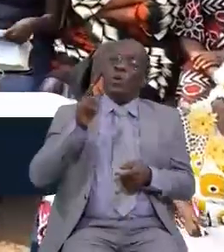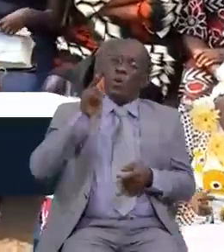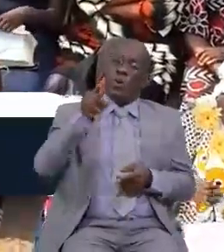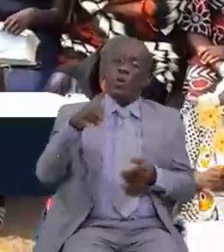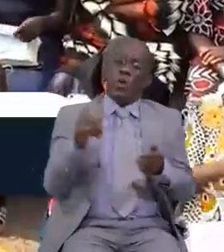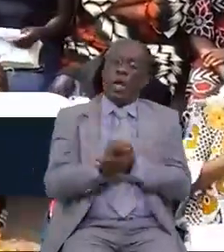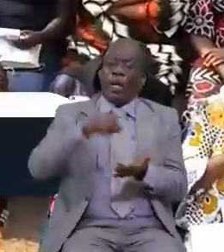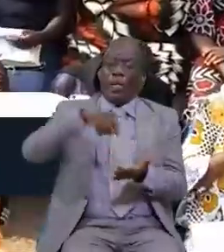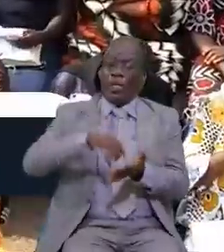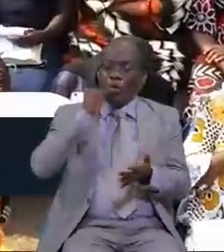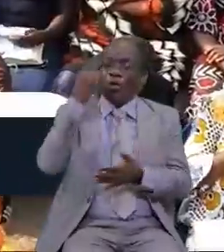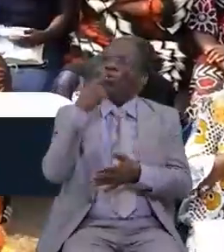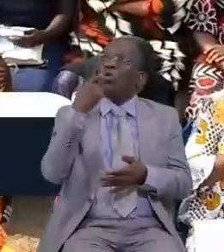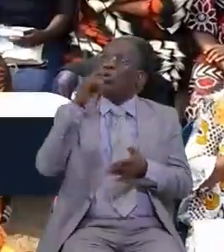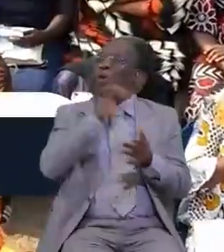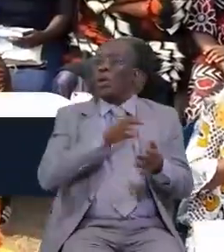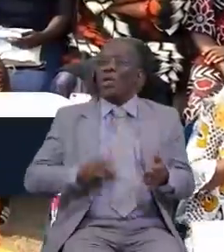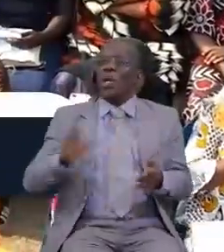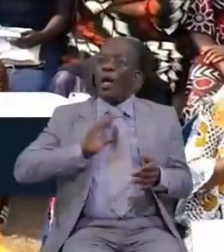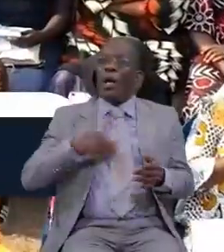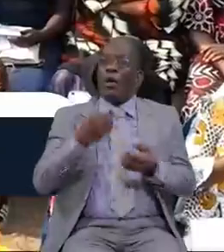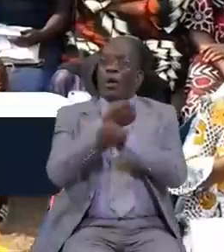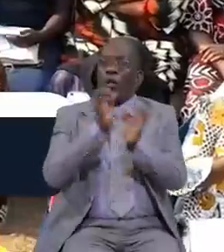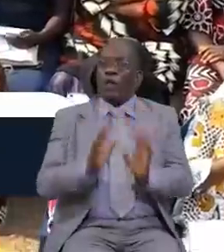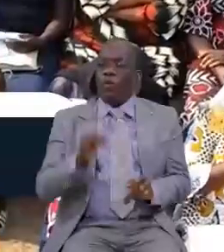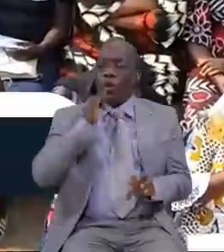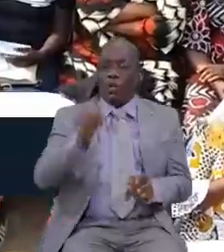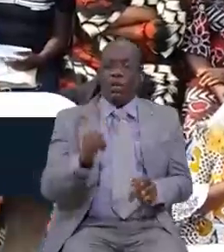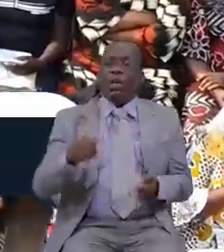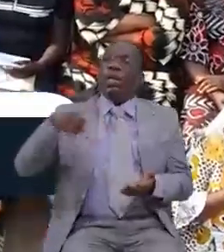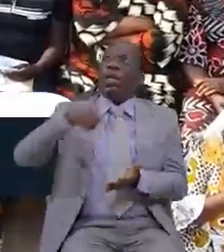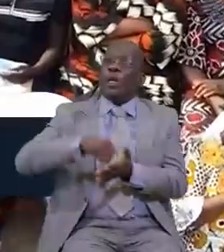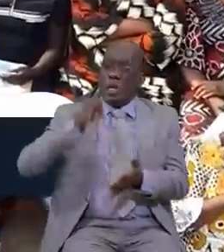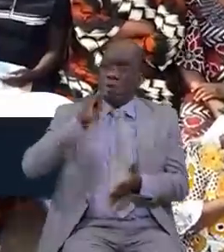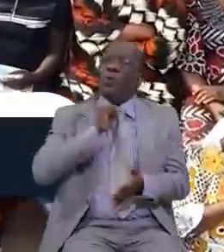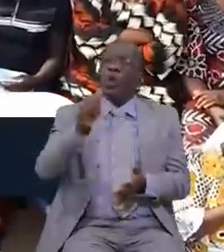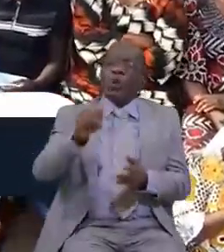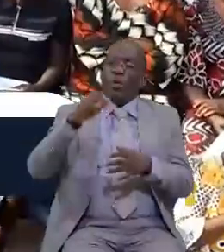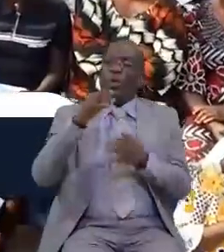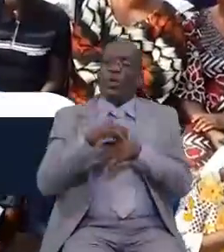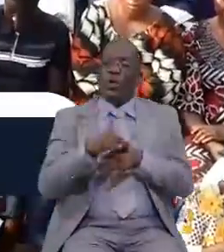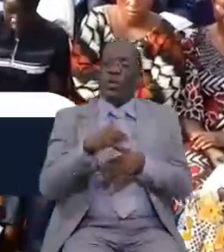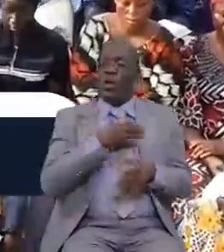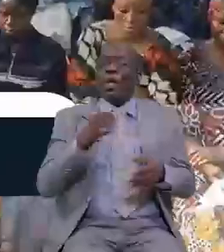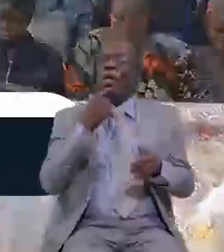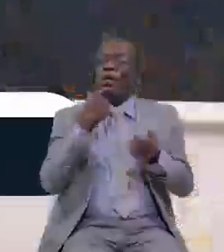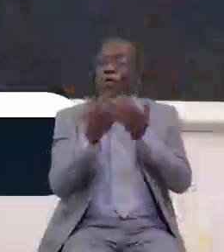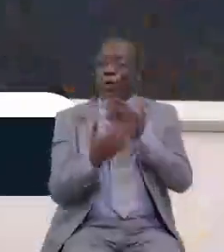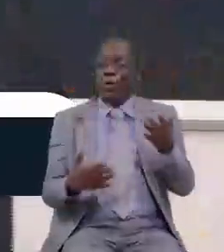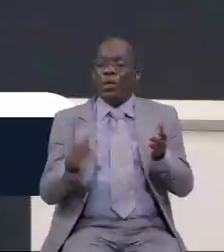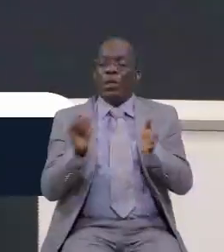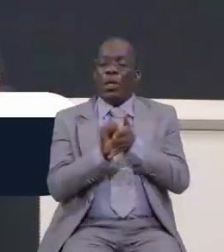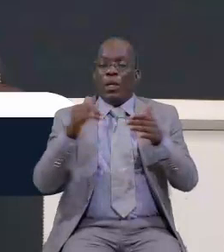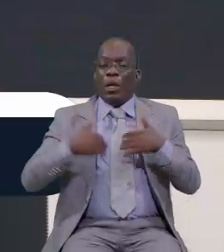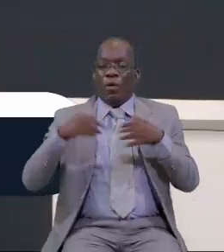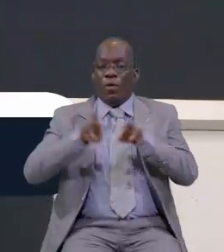And then you can rejoice in the fact that it is not flesh and blood that has revealed this unto you, but